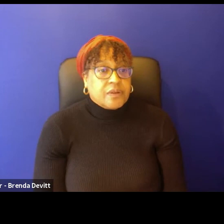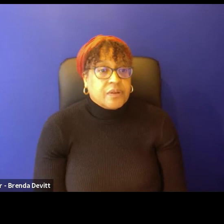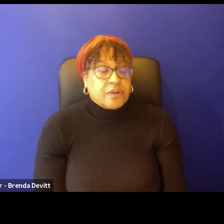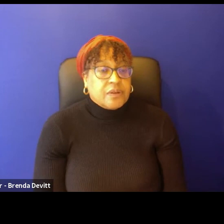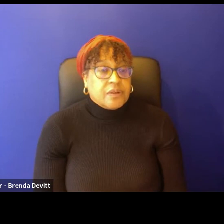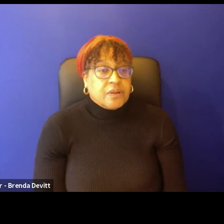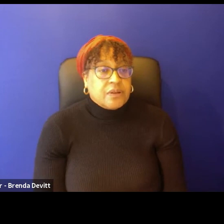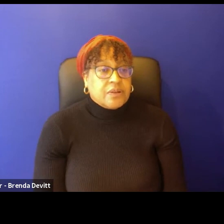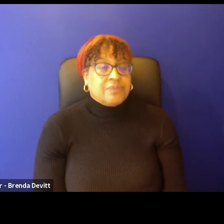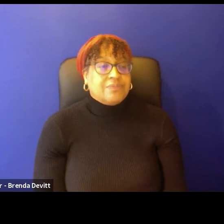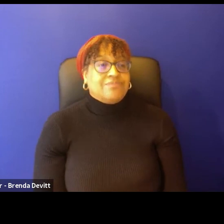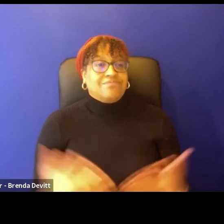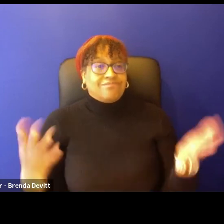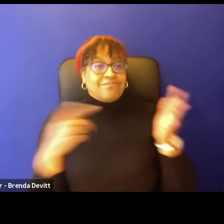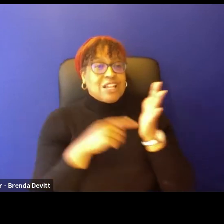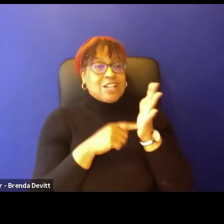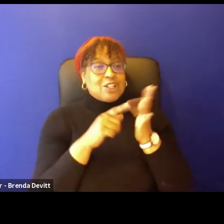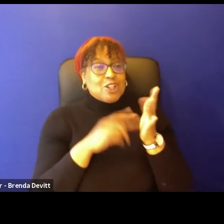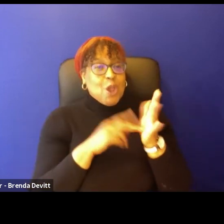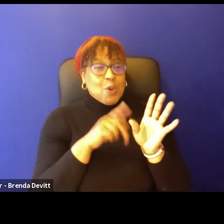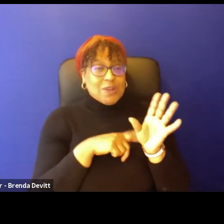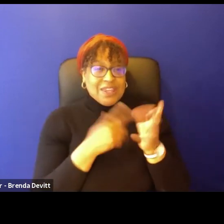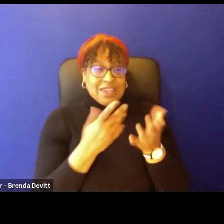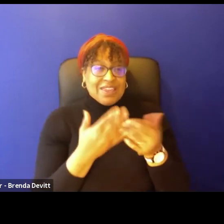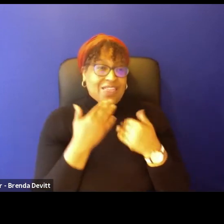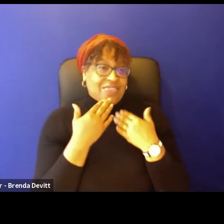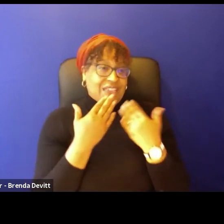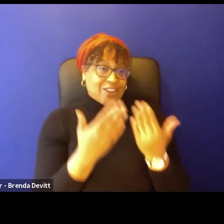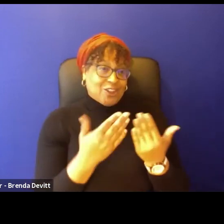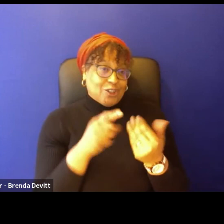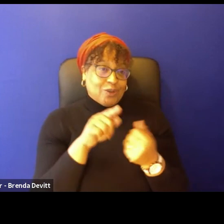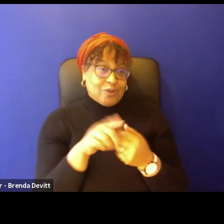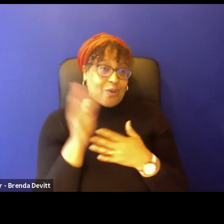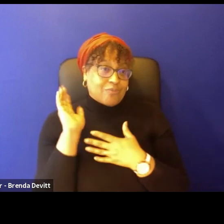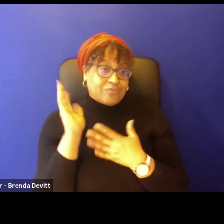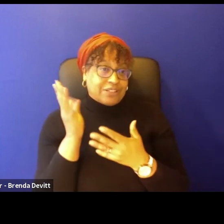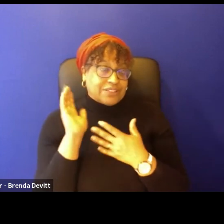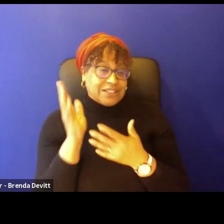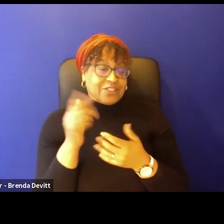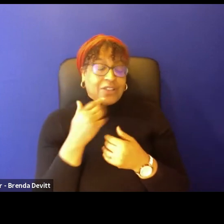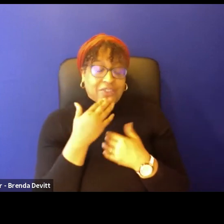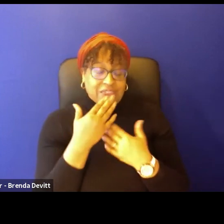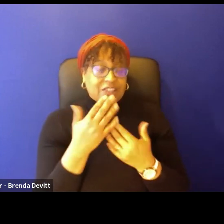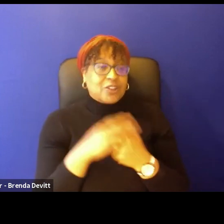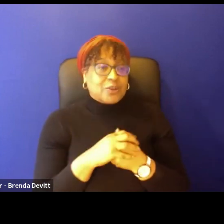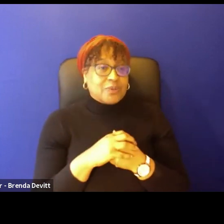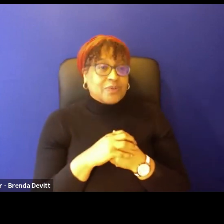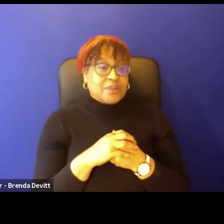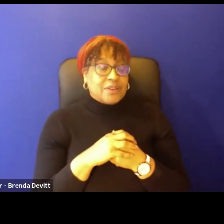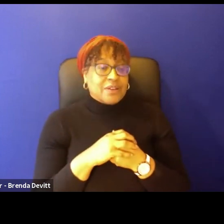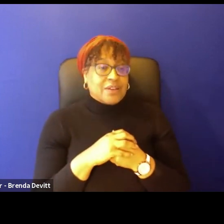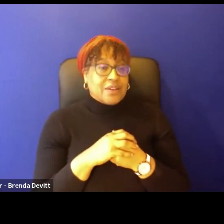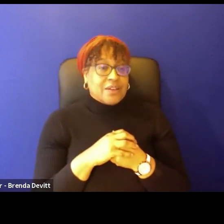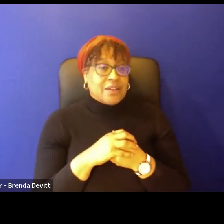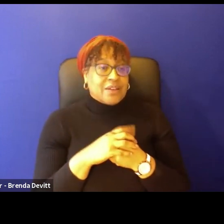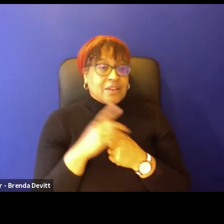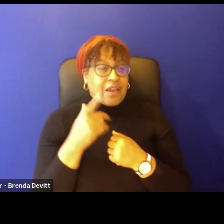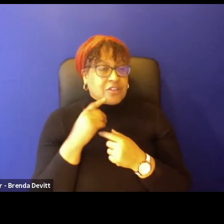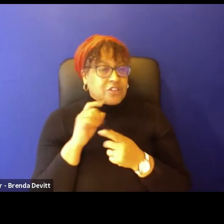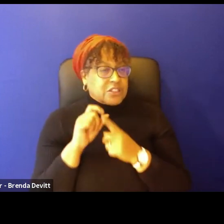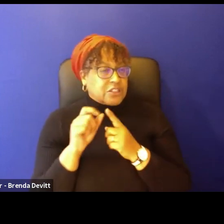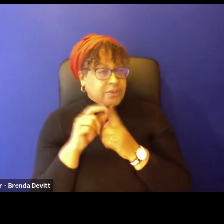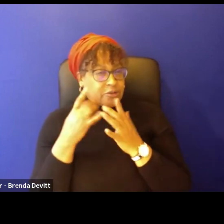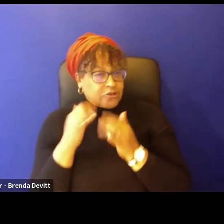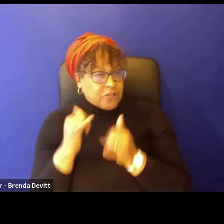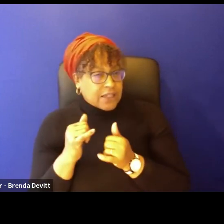Well, thank you, Tony, for your presentation. It looks as though there's no questions, but thank you. I think let me just double check if there's